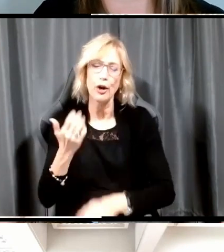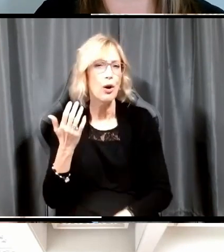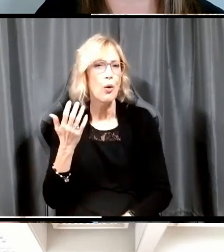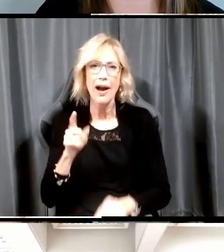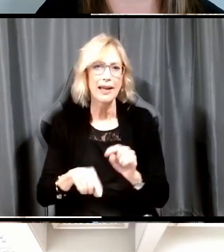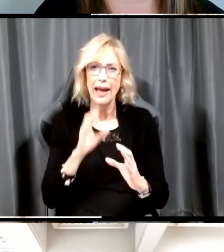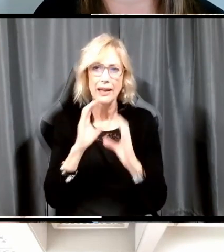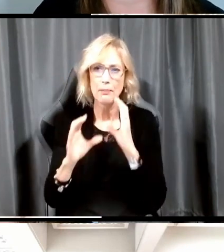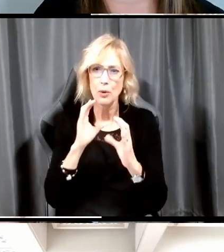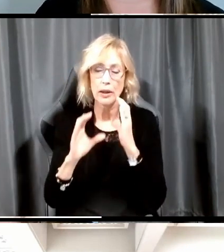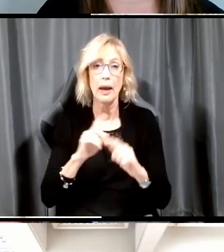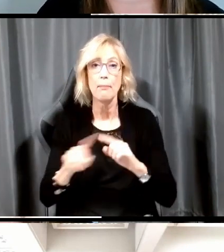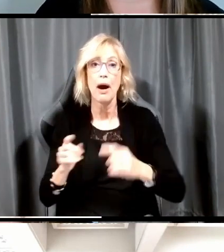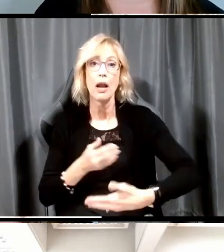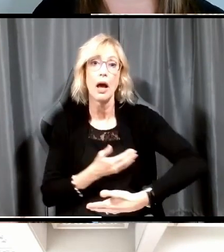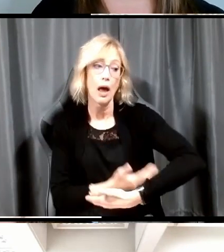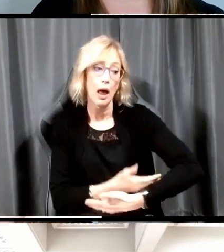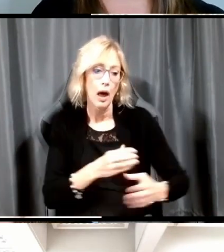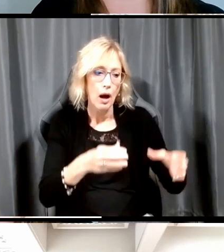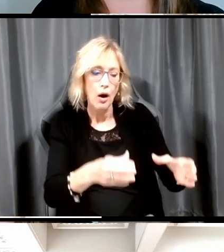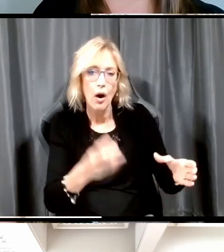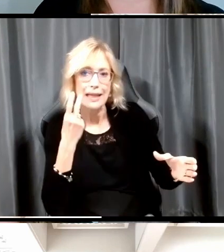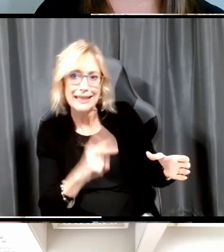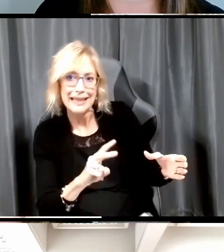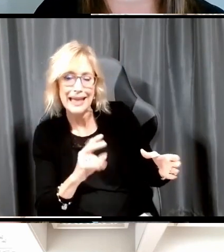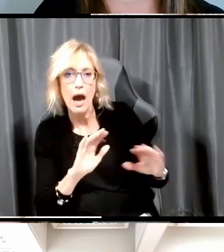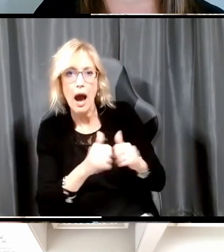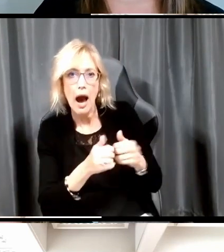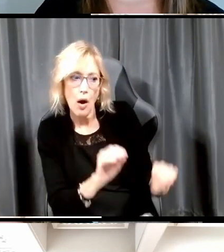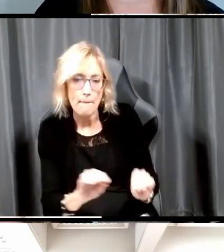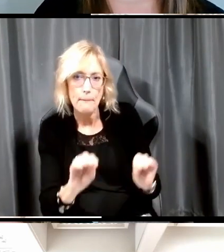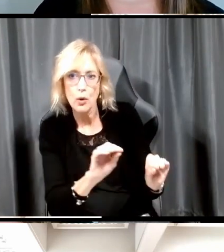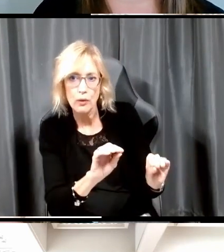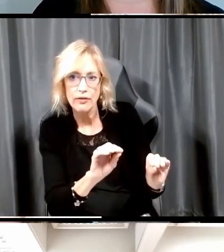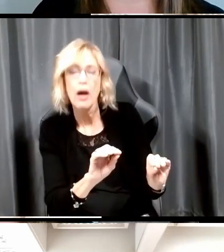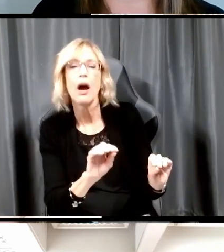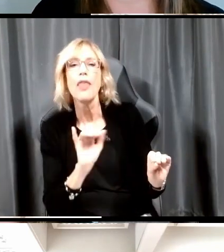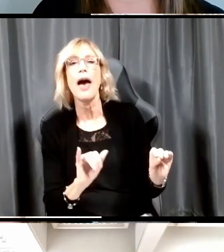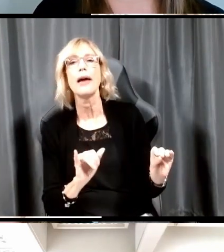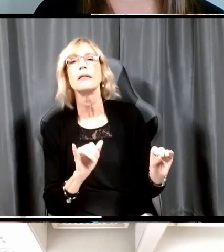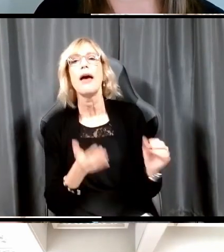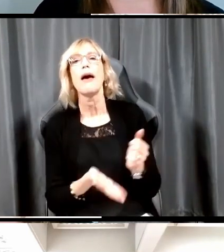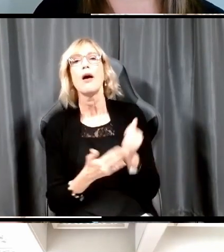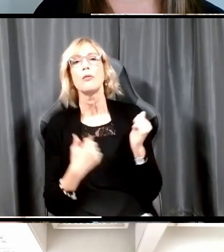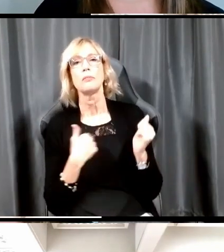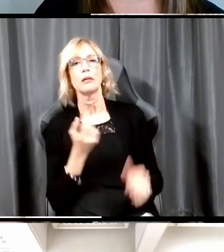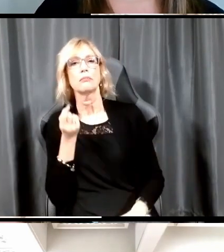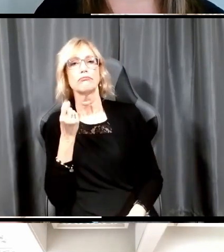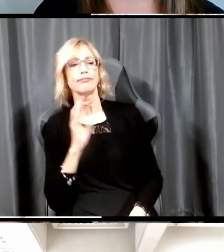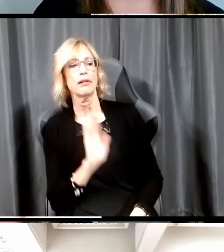but we can observe how they move and what they do. That kind of gives us an indication of these